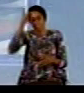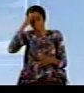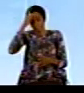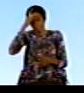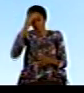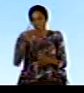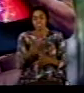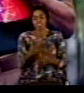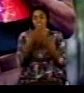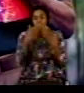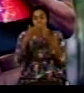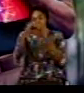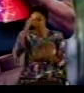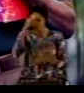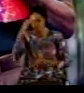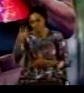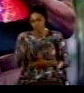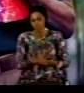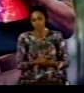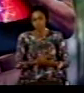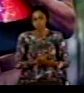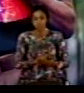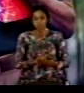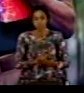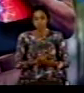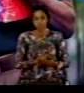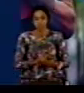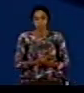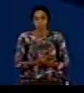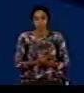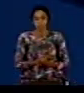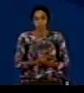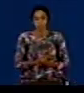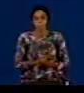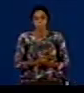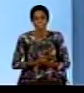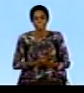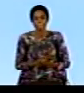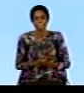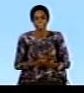Amen. Baba Kubuyi. Thank you, Baba. God.